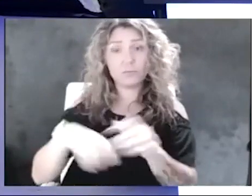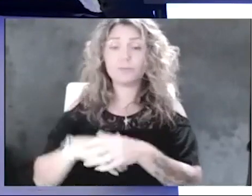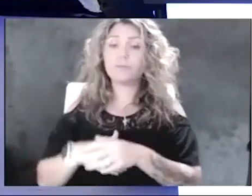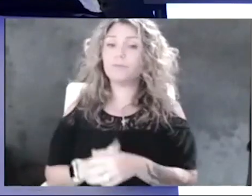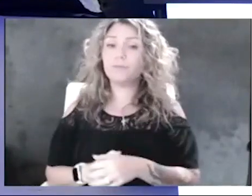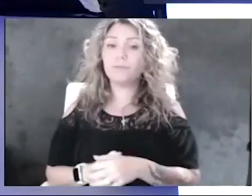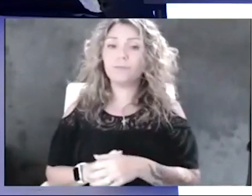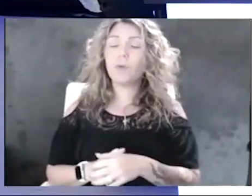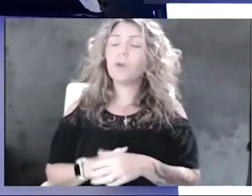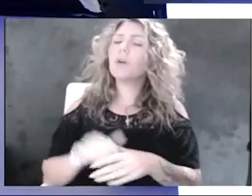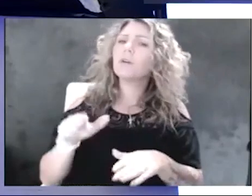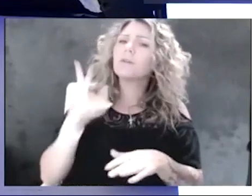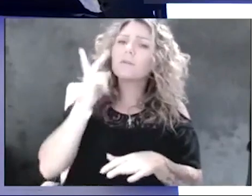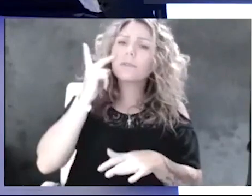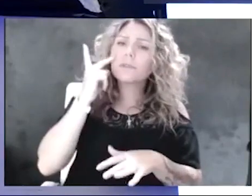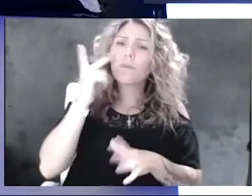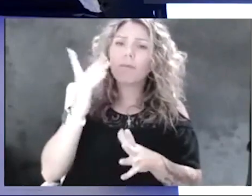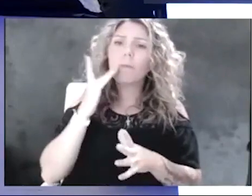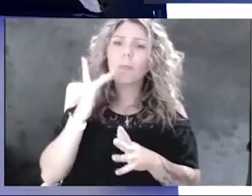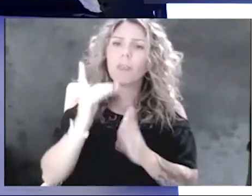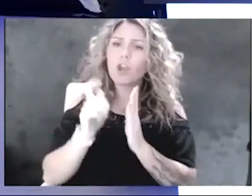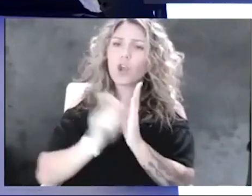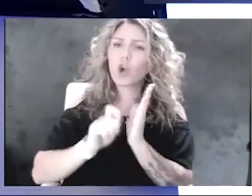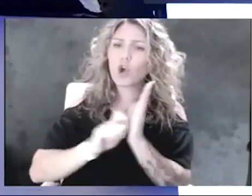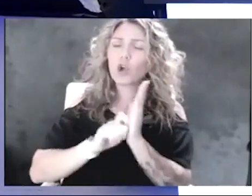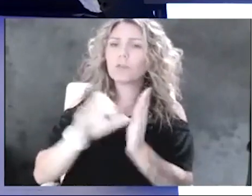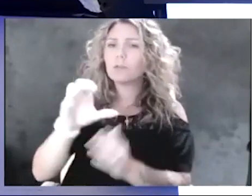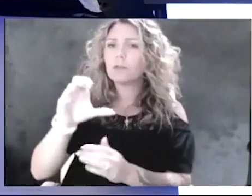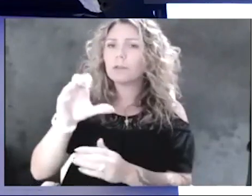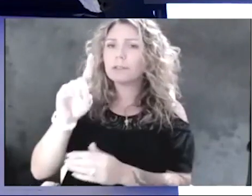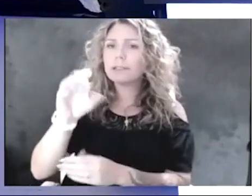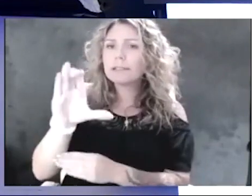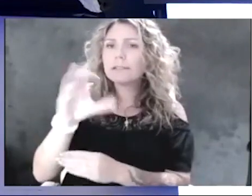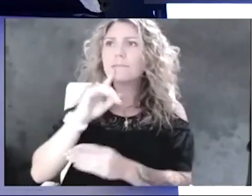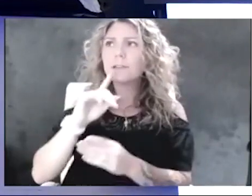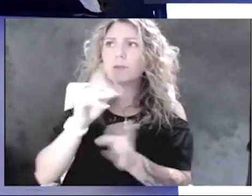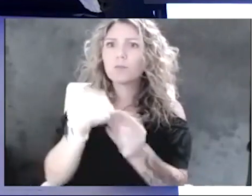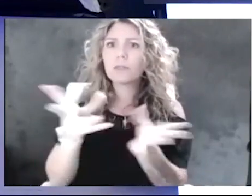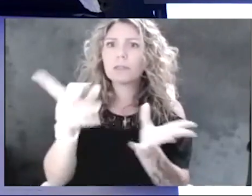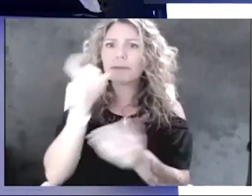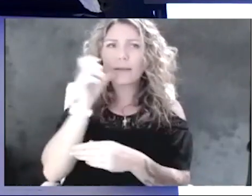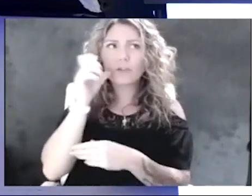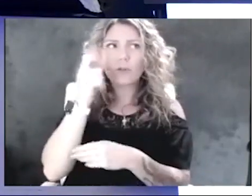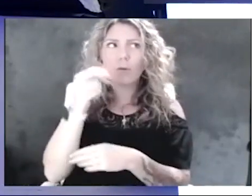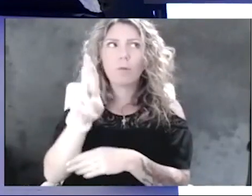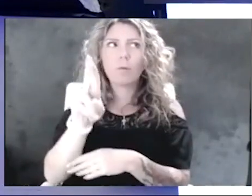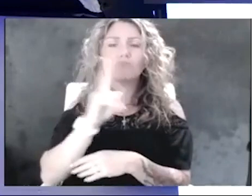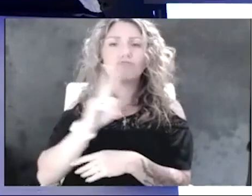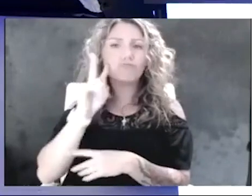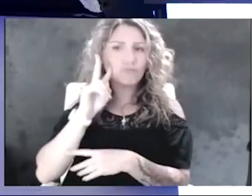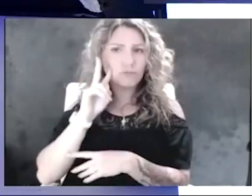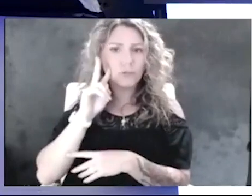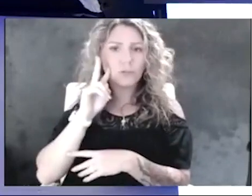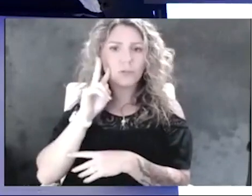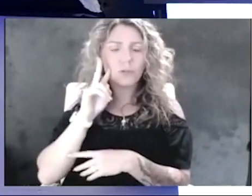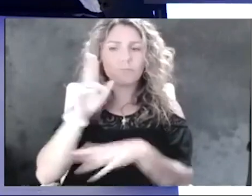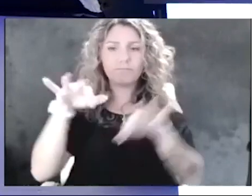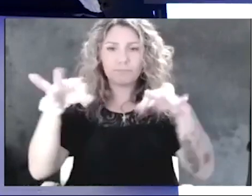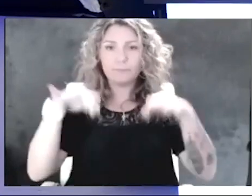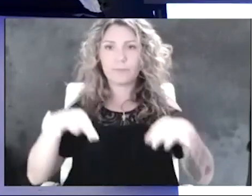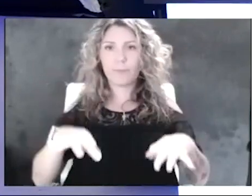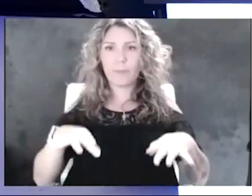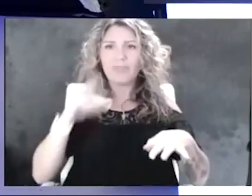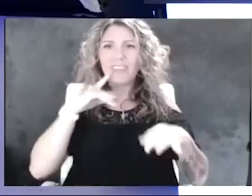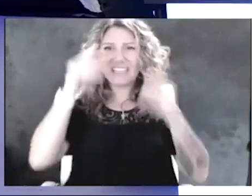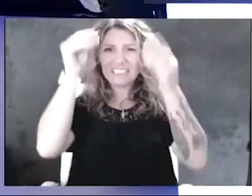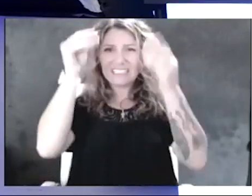or the thing from the CDC that came out, I think it was yesterday or the day before, describing the teacher in California who took her